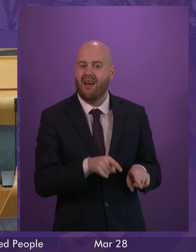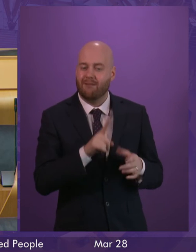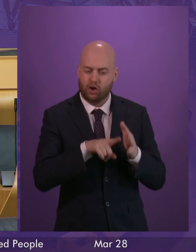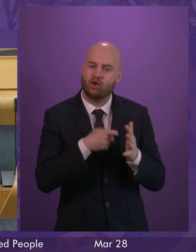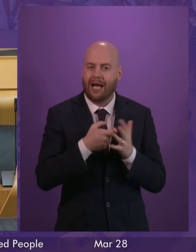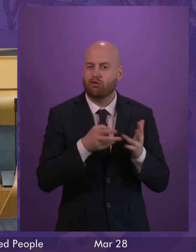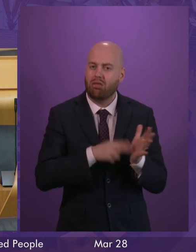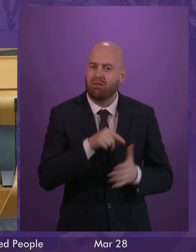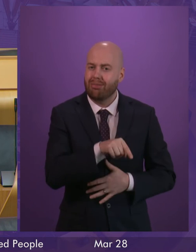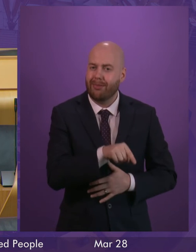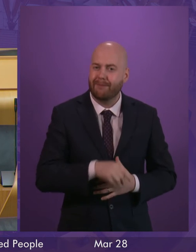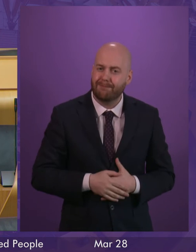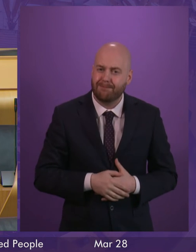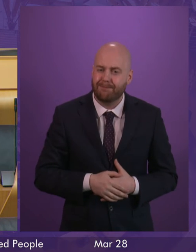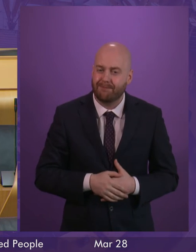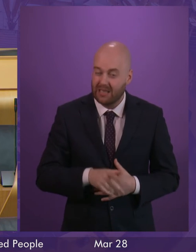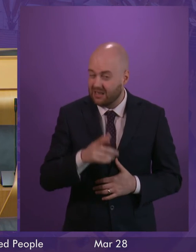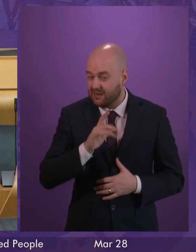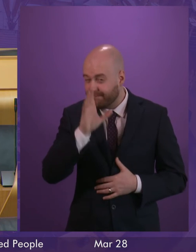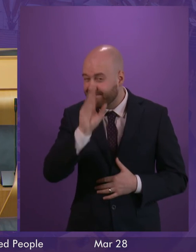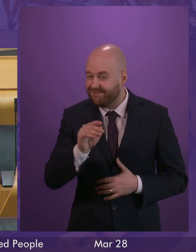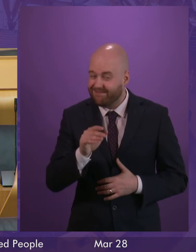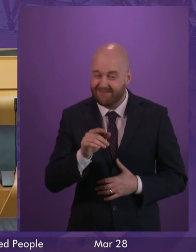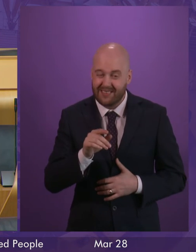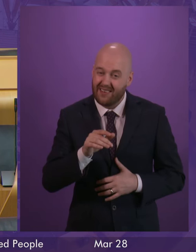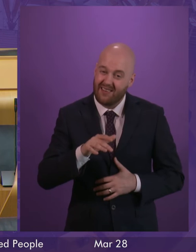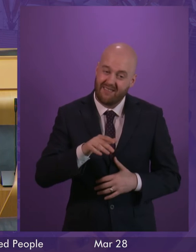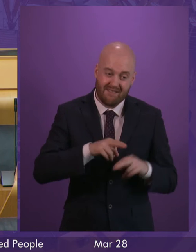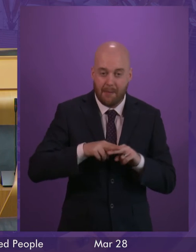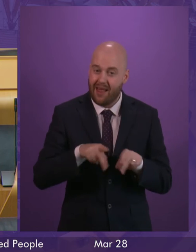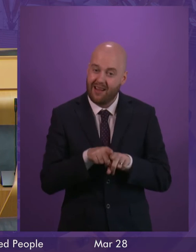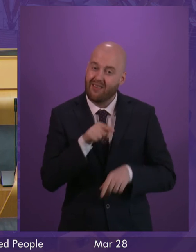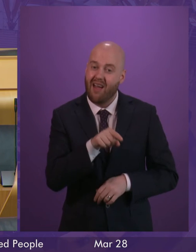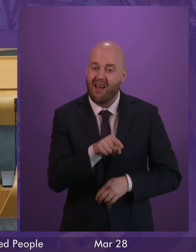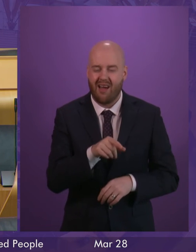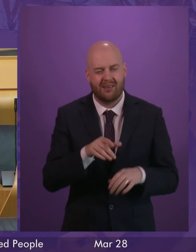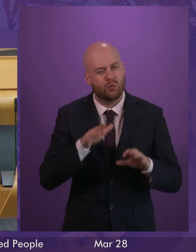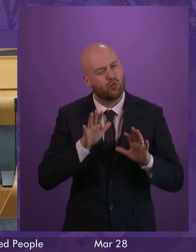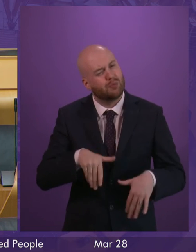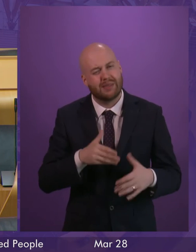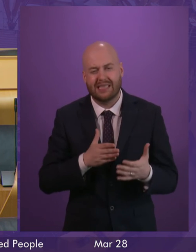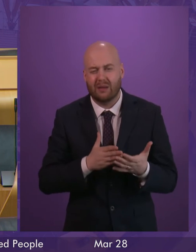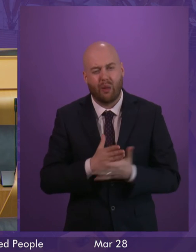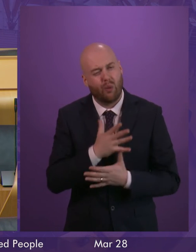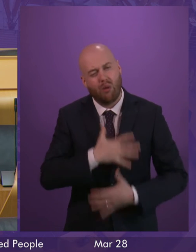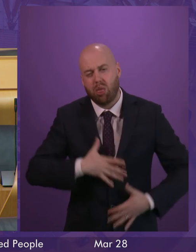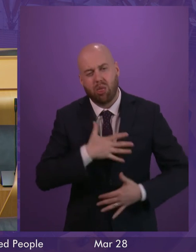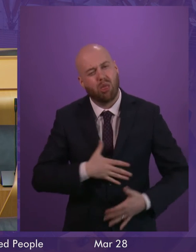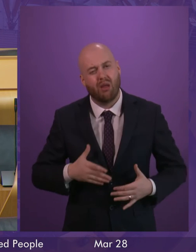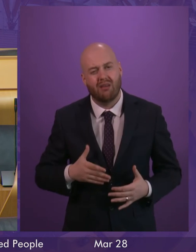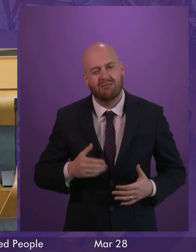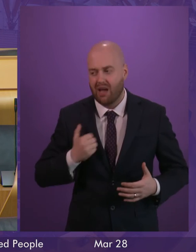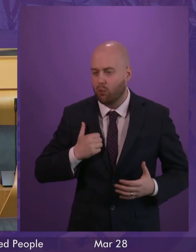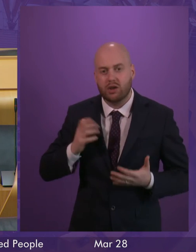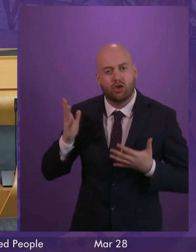Desiring of this family like Jackson should not have to go through such trauma. We should be able to organise our services to respond effectively.